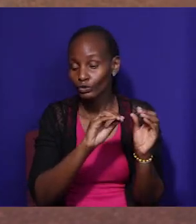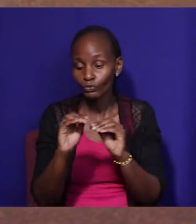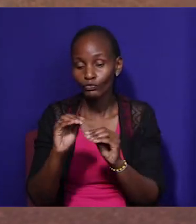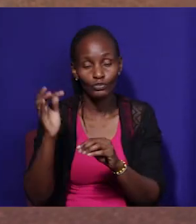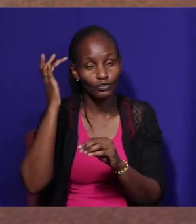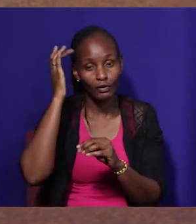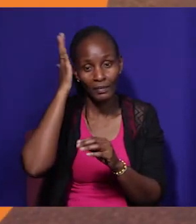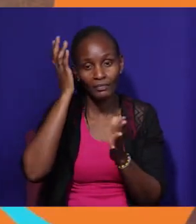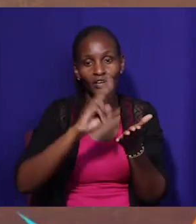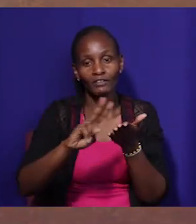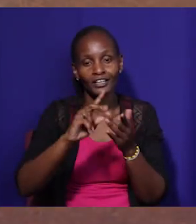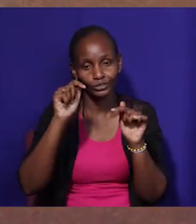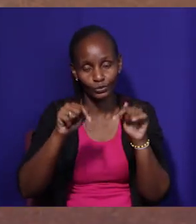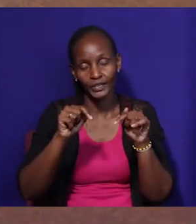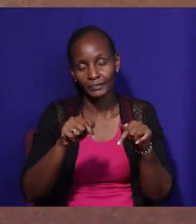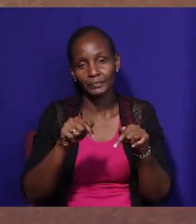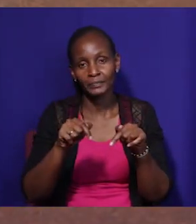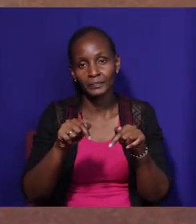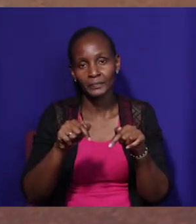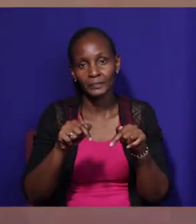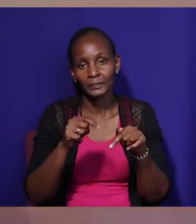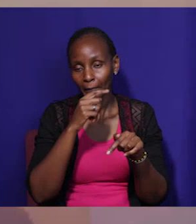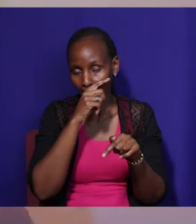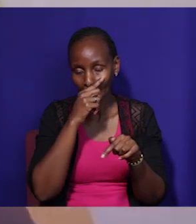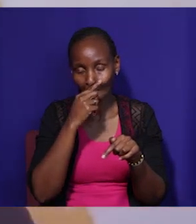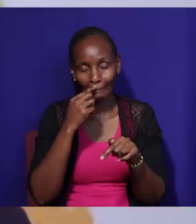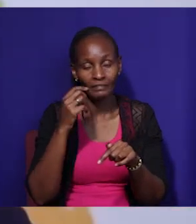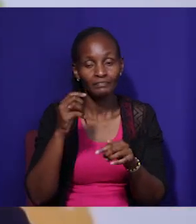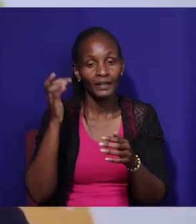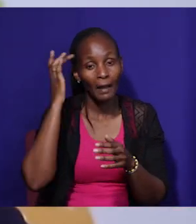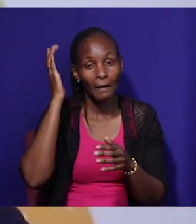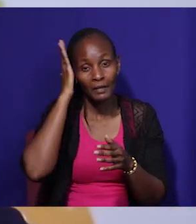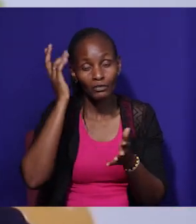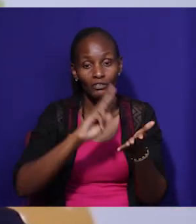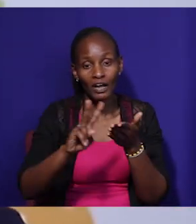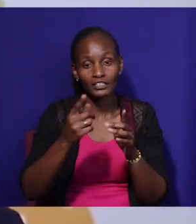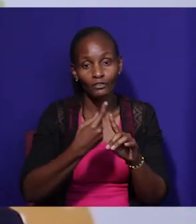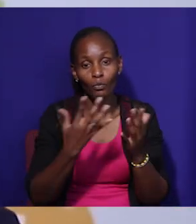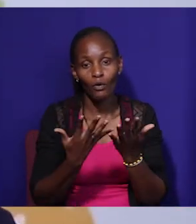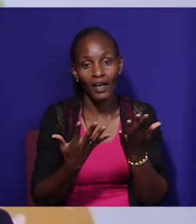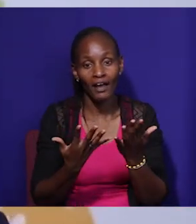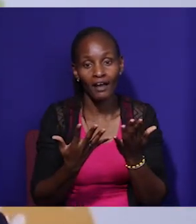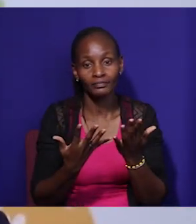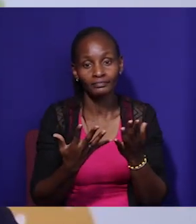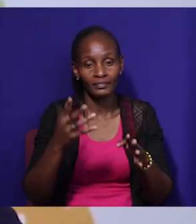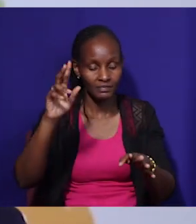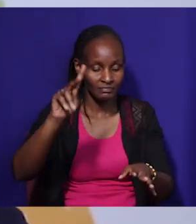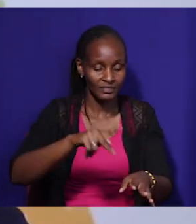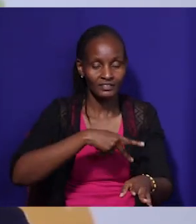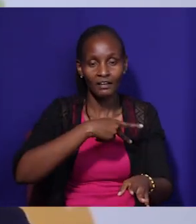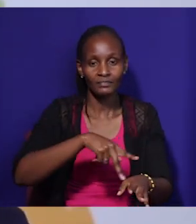our memory verse for today. And our memory verse comes from the book of